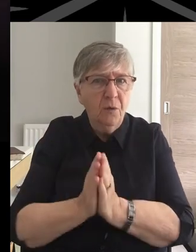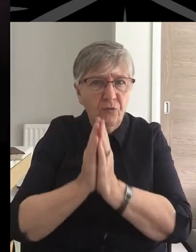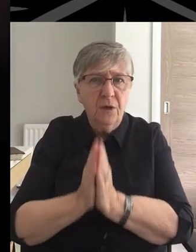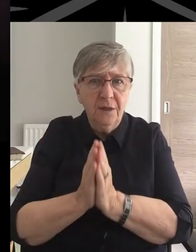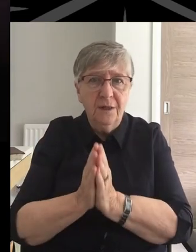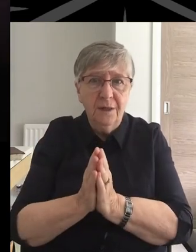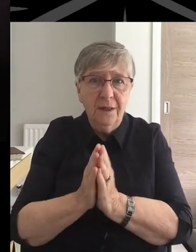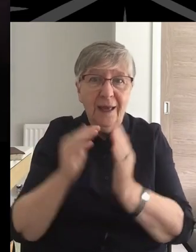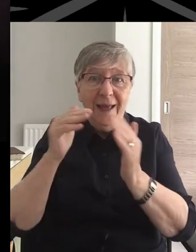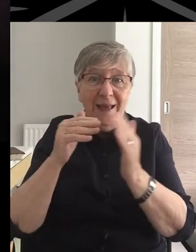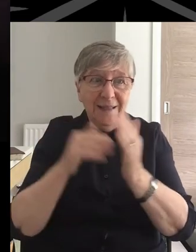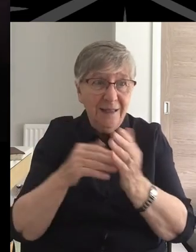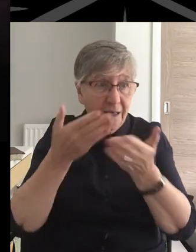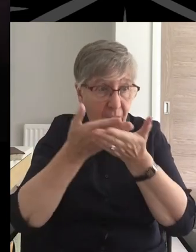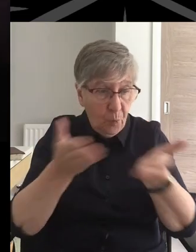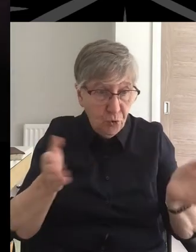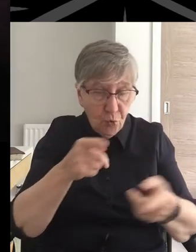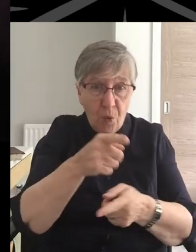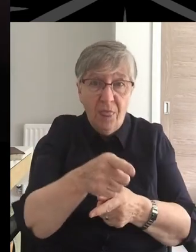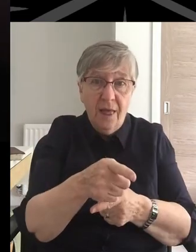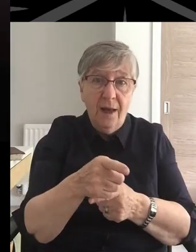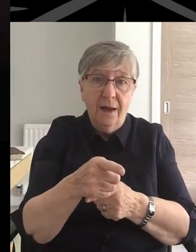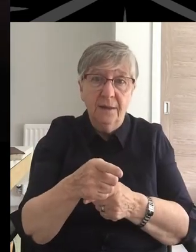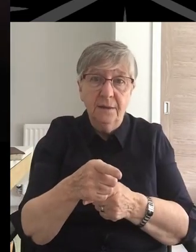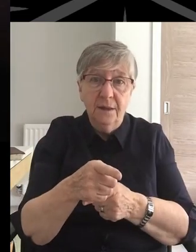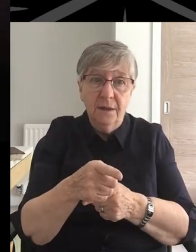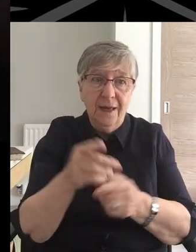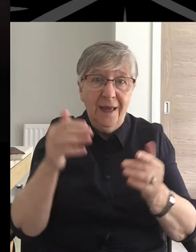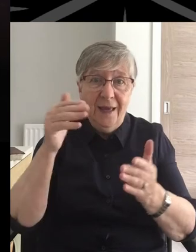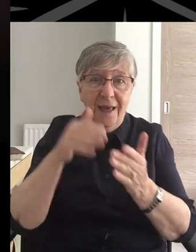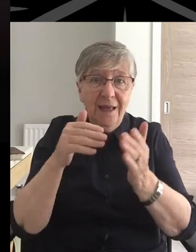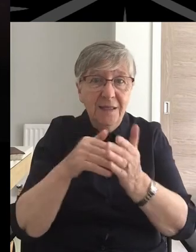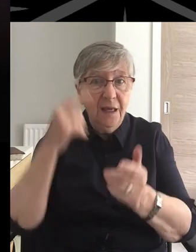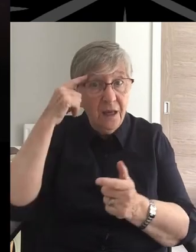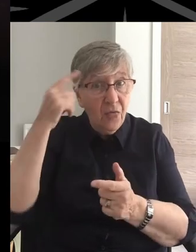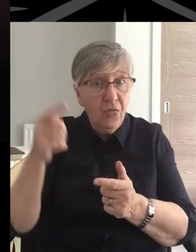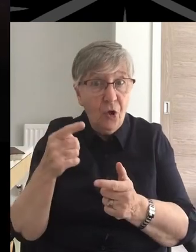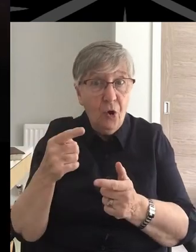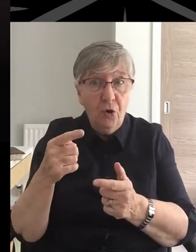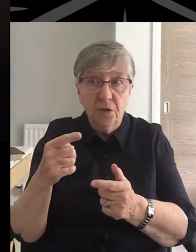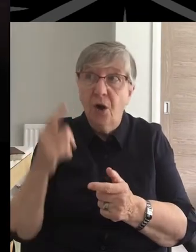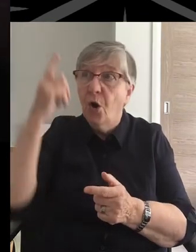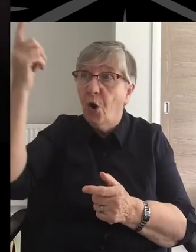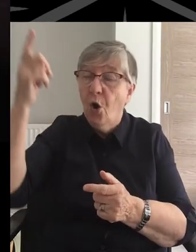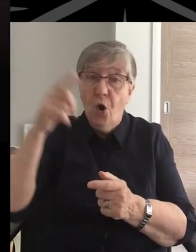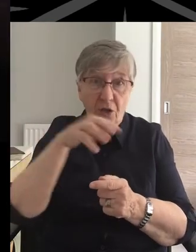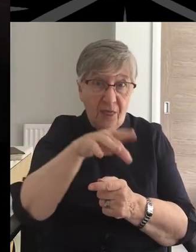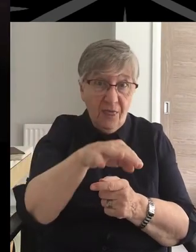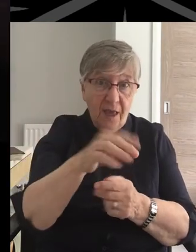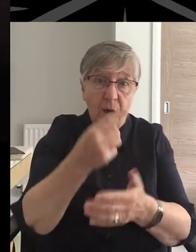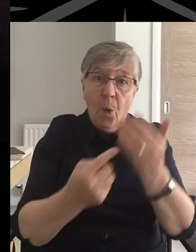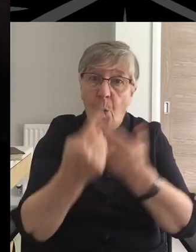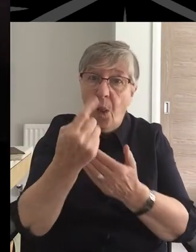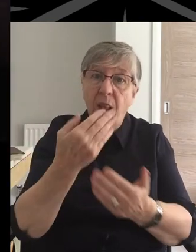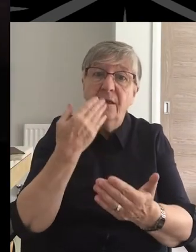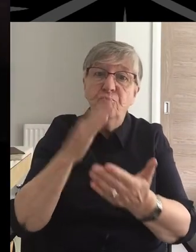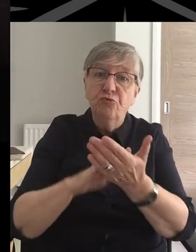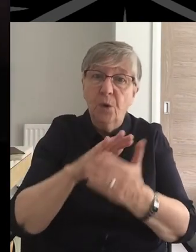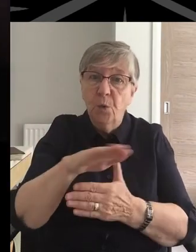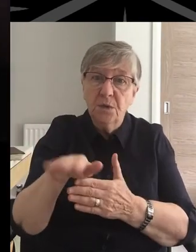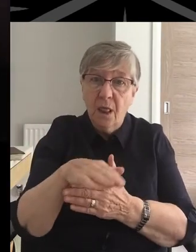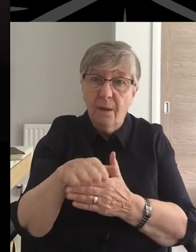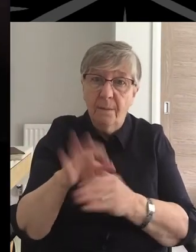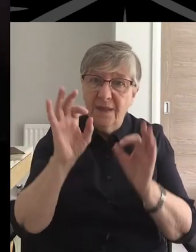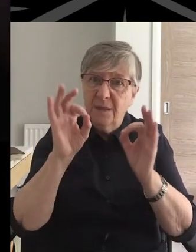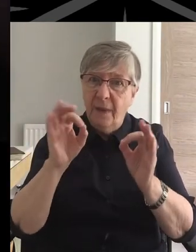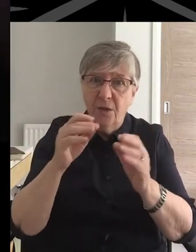what Ezekiel was being shown. You see, he thought it was the other way. He thought God was tied to one place, one time, to special